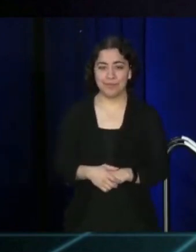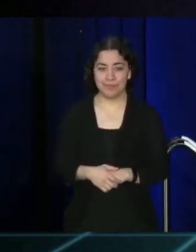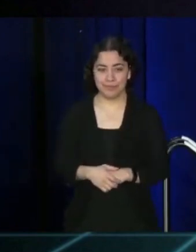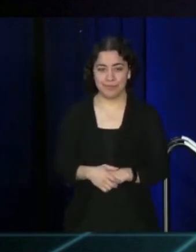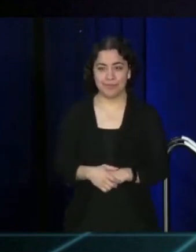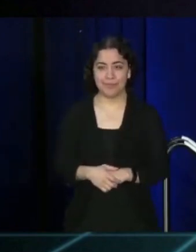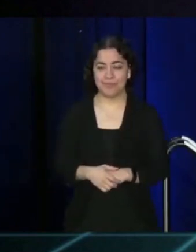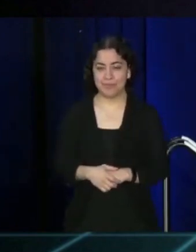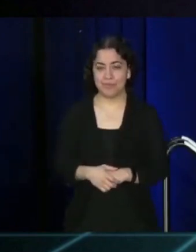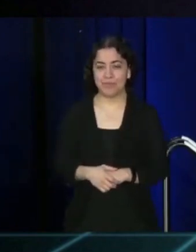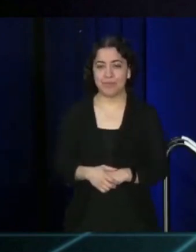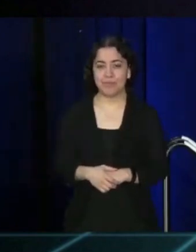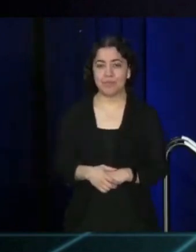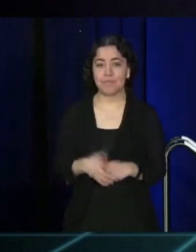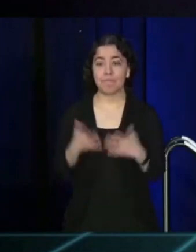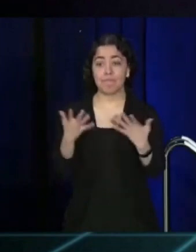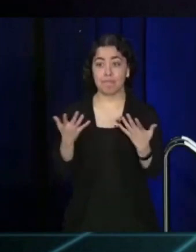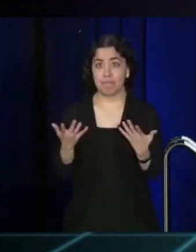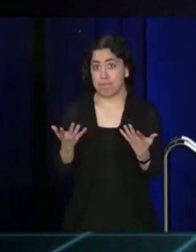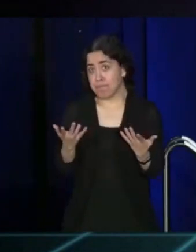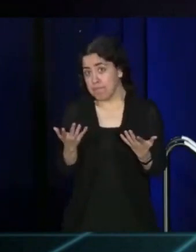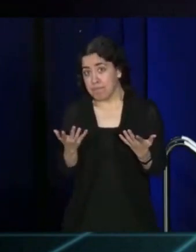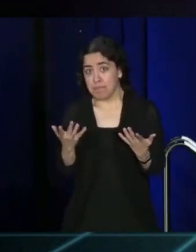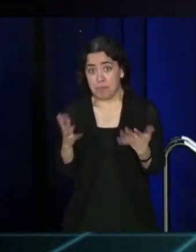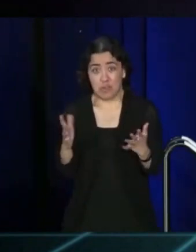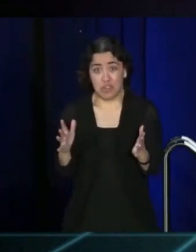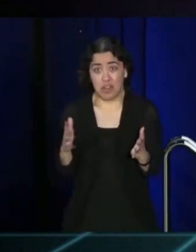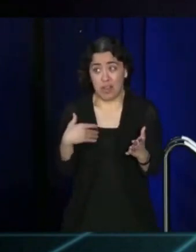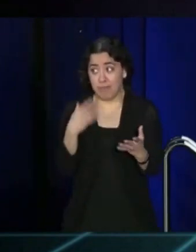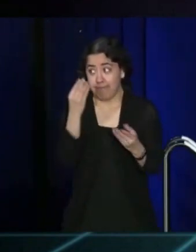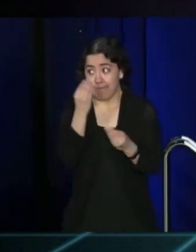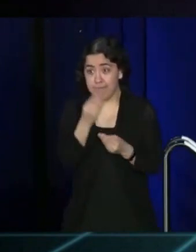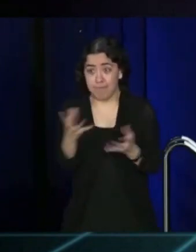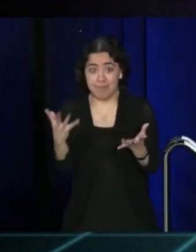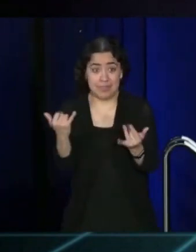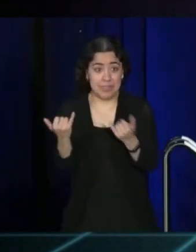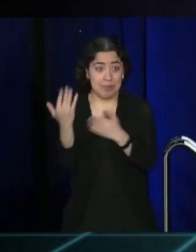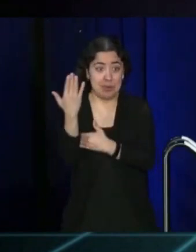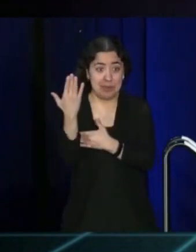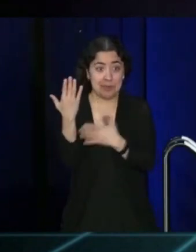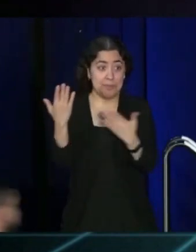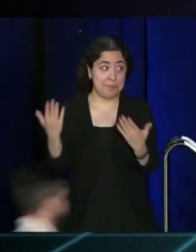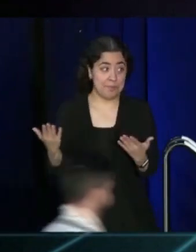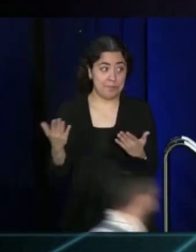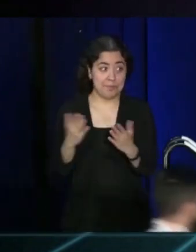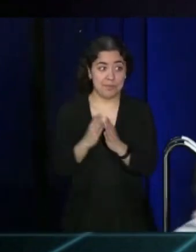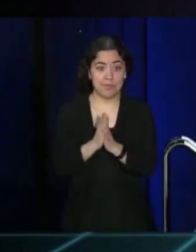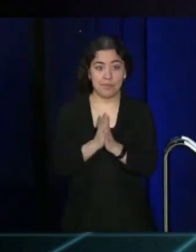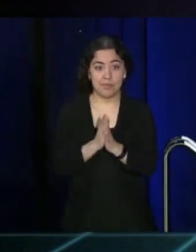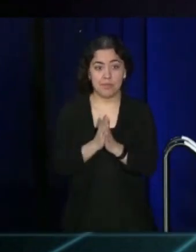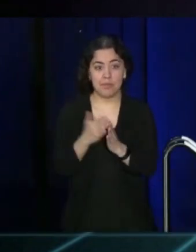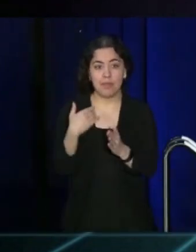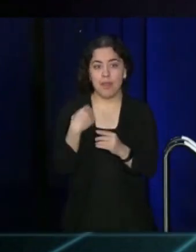And that's really all I have for you this morning. So I do have a